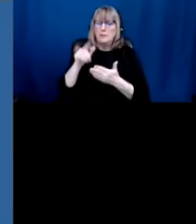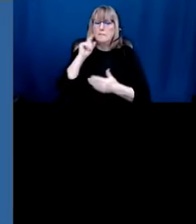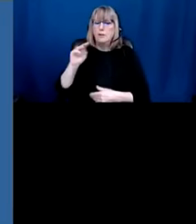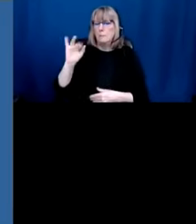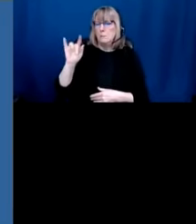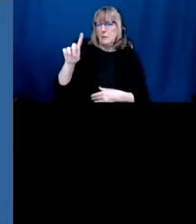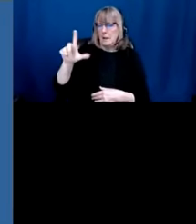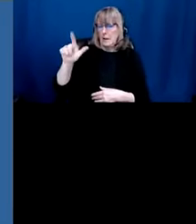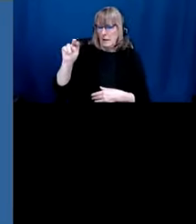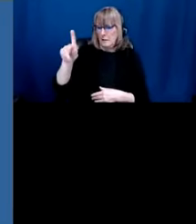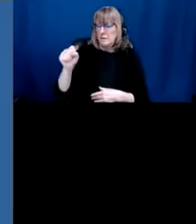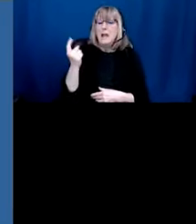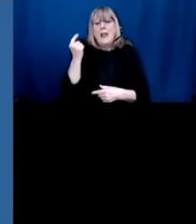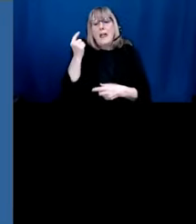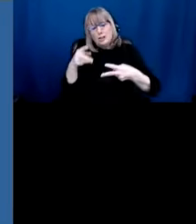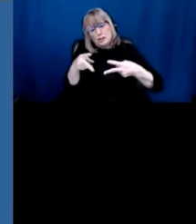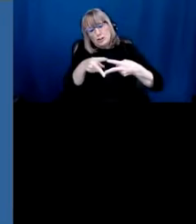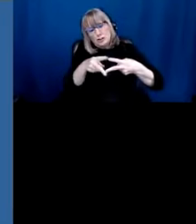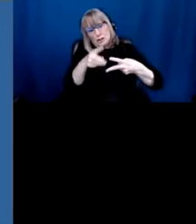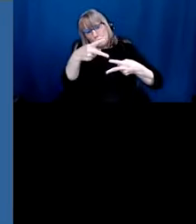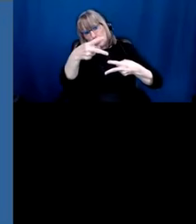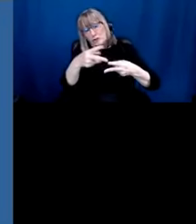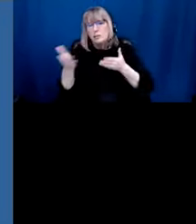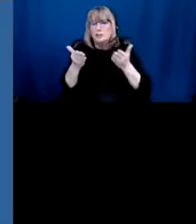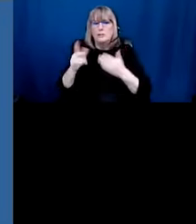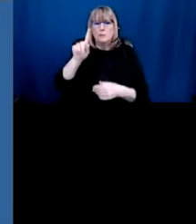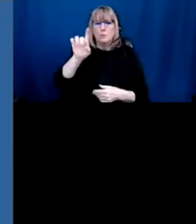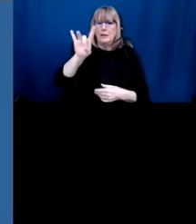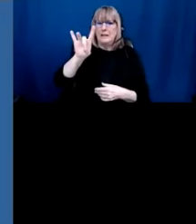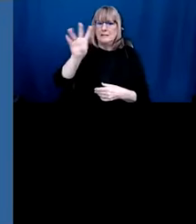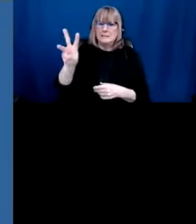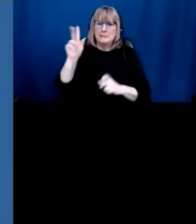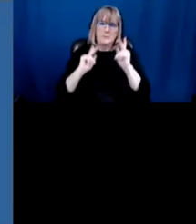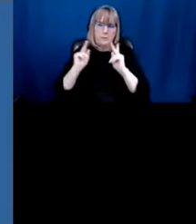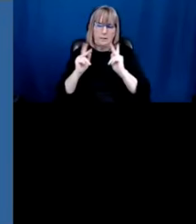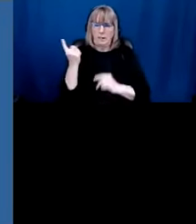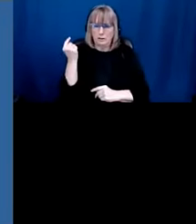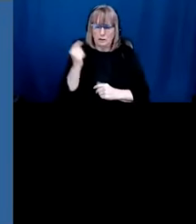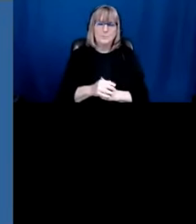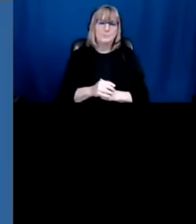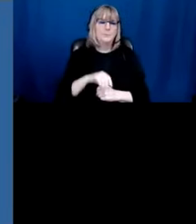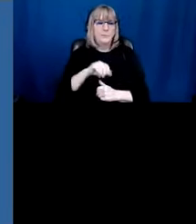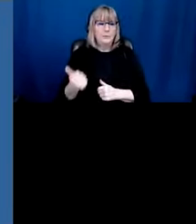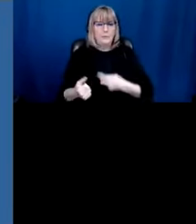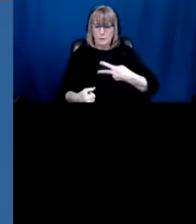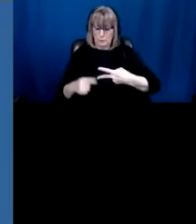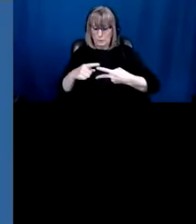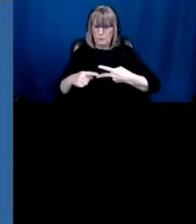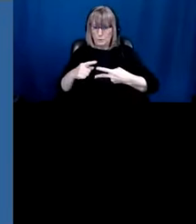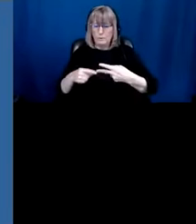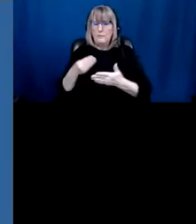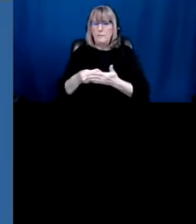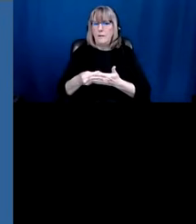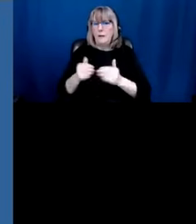adolescentes y para el Latino Center de Midlands, Fundación